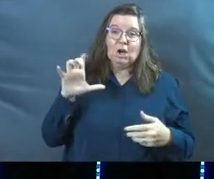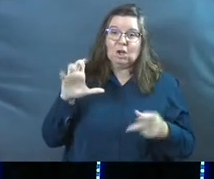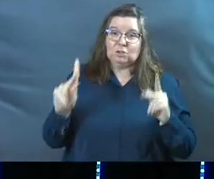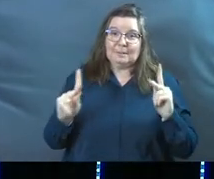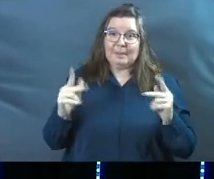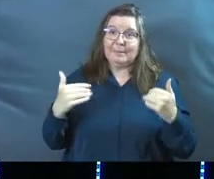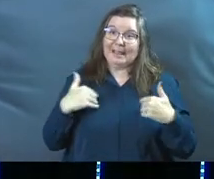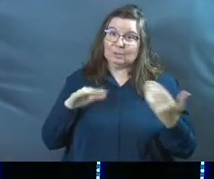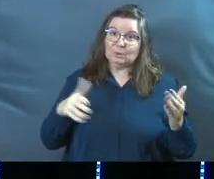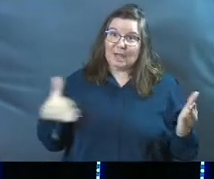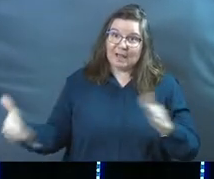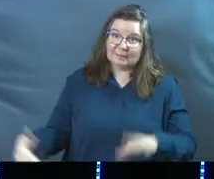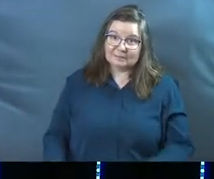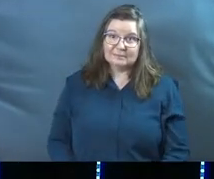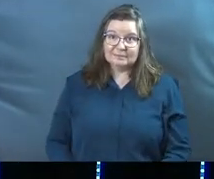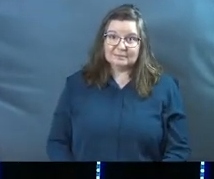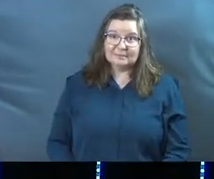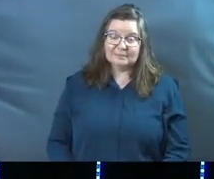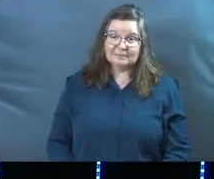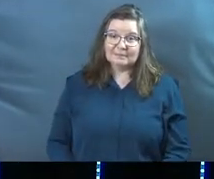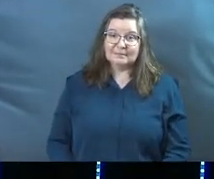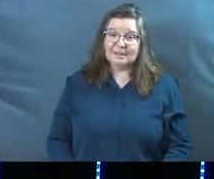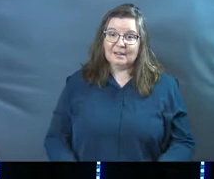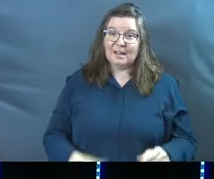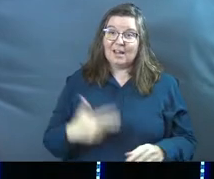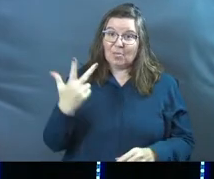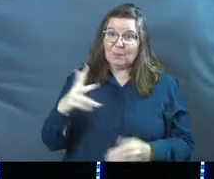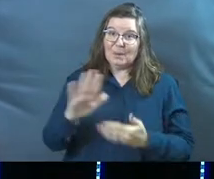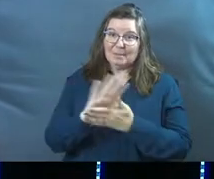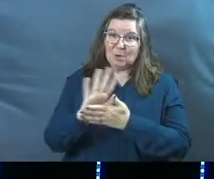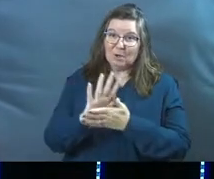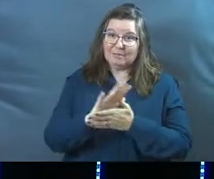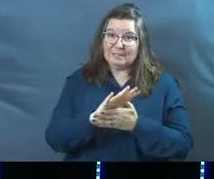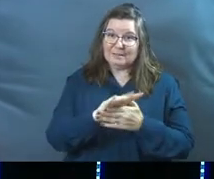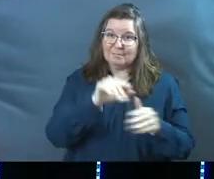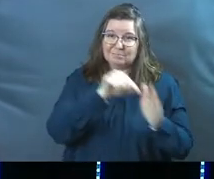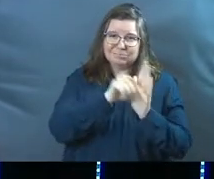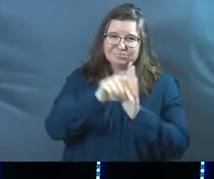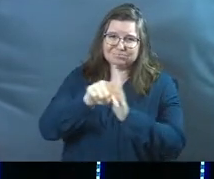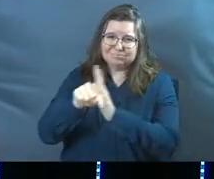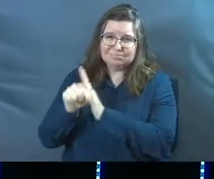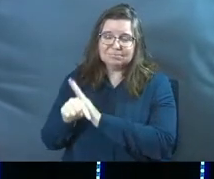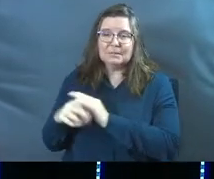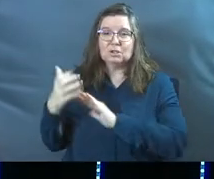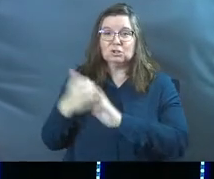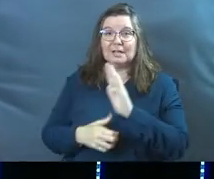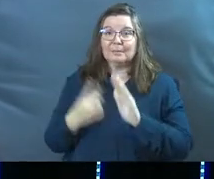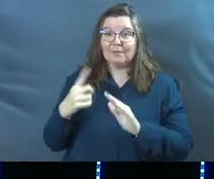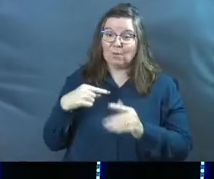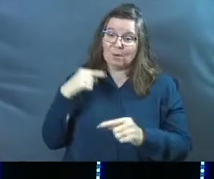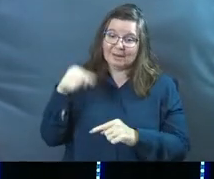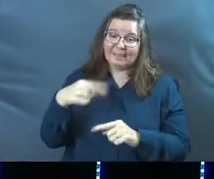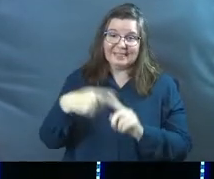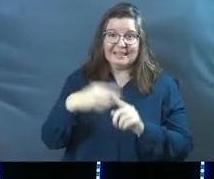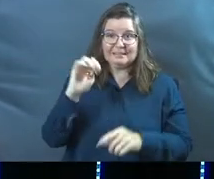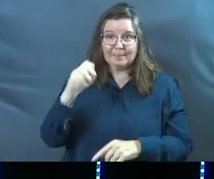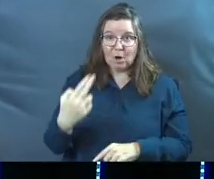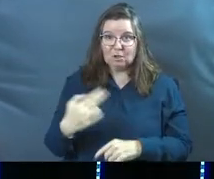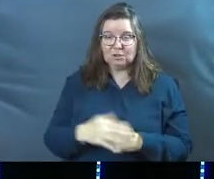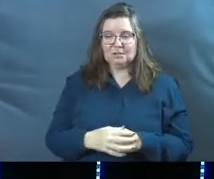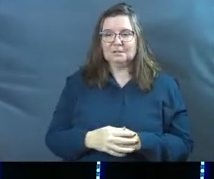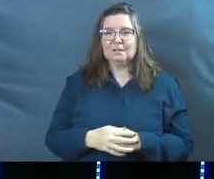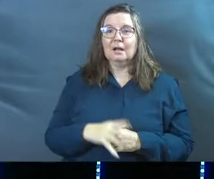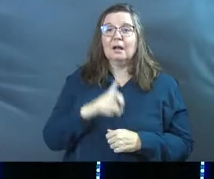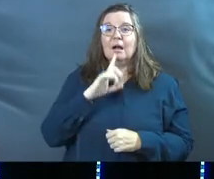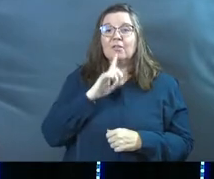hundreds of people had to die. Across 3 movies, Chapter 4 is coming this March.